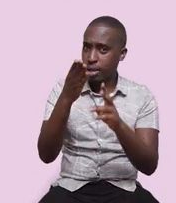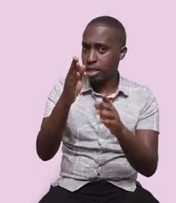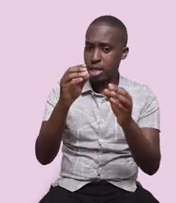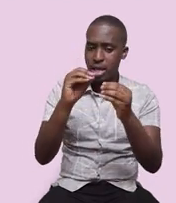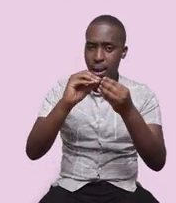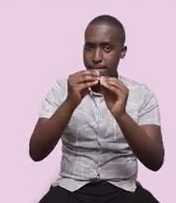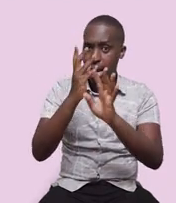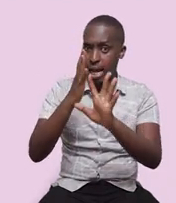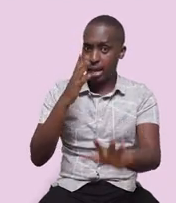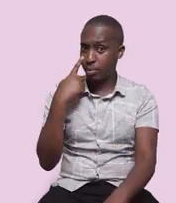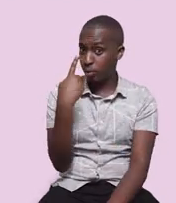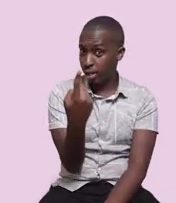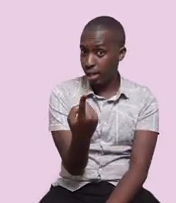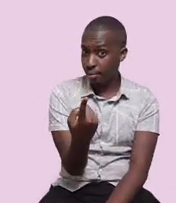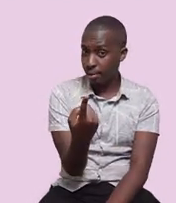line?